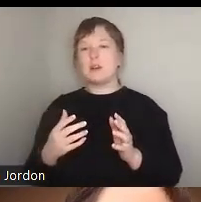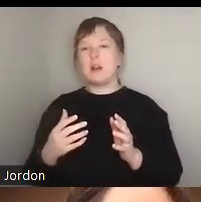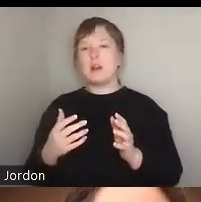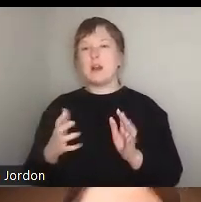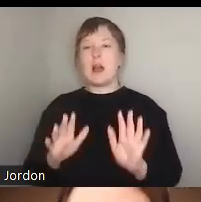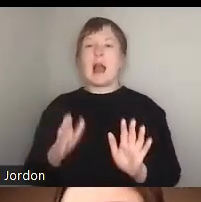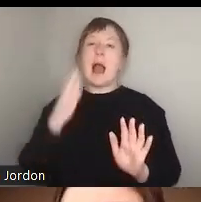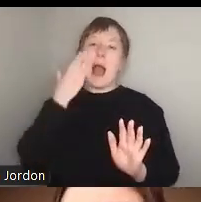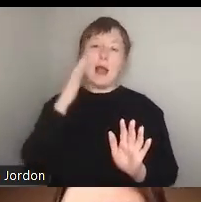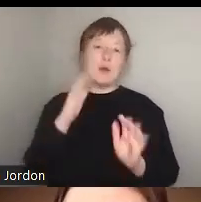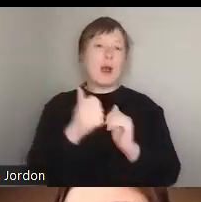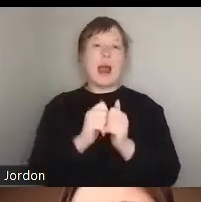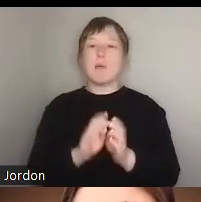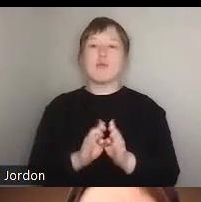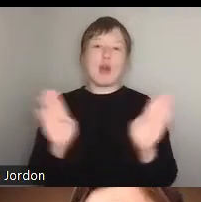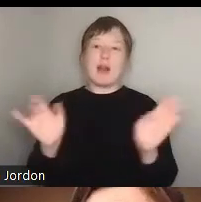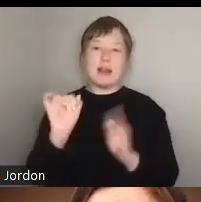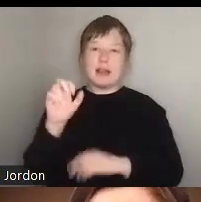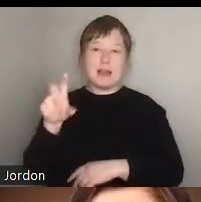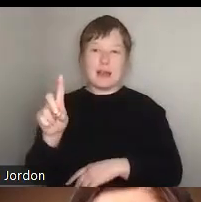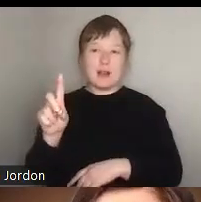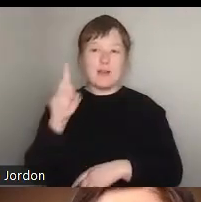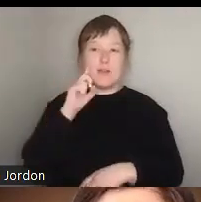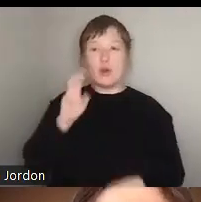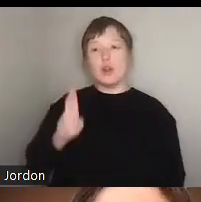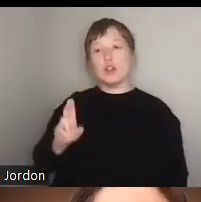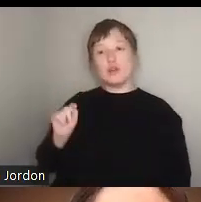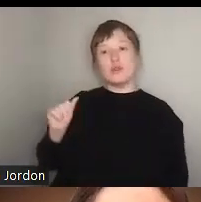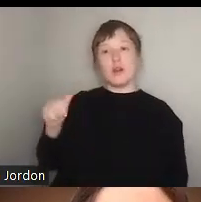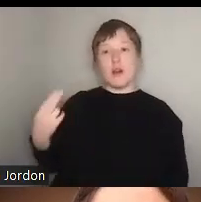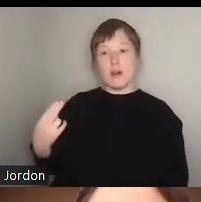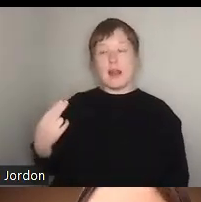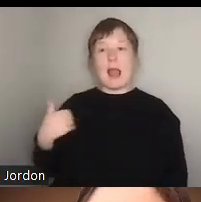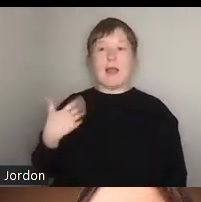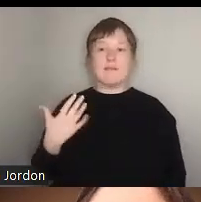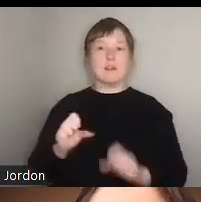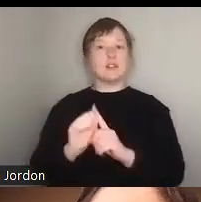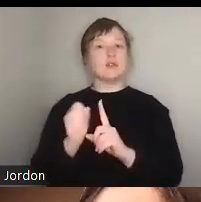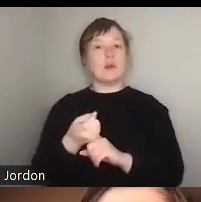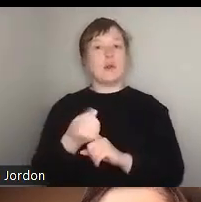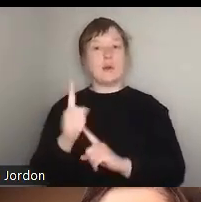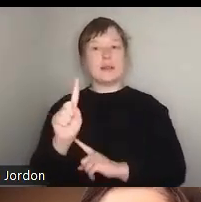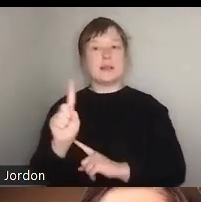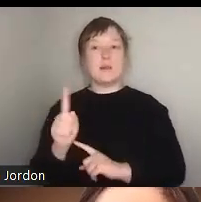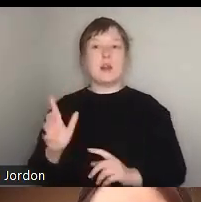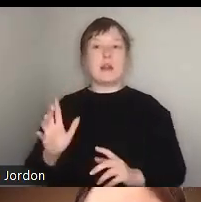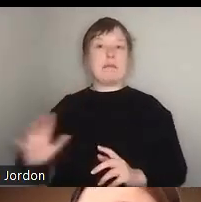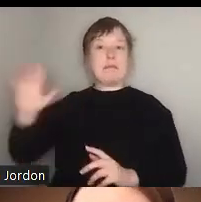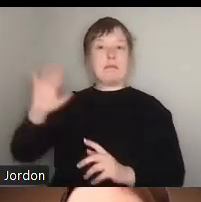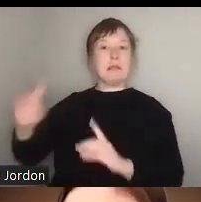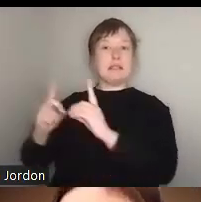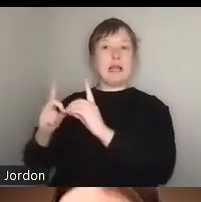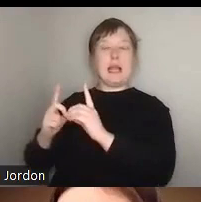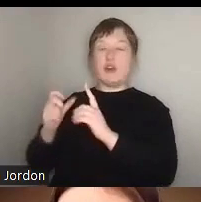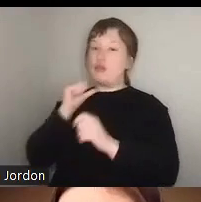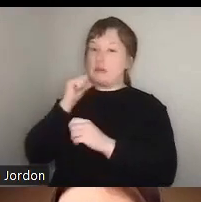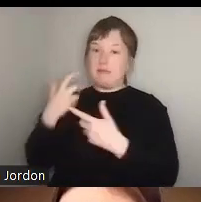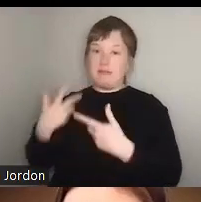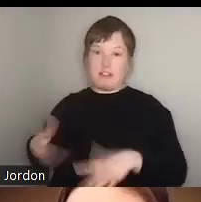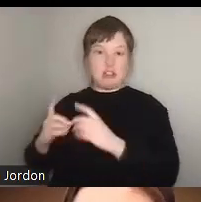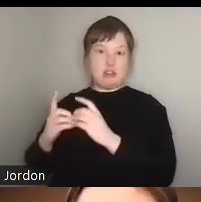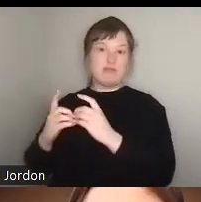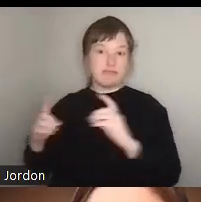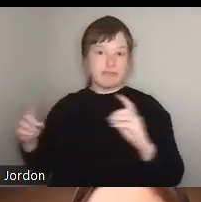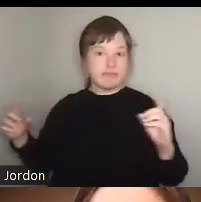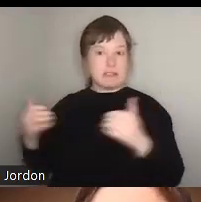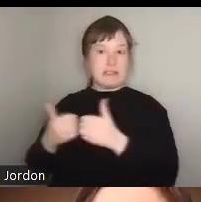how broad Indiana gets, but I know, for example, in Utah, there are cases that it can be someone somebody was dating and they are no longer dating more, but